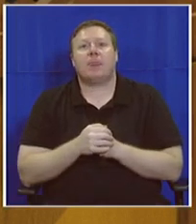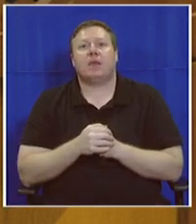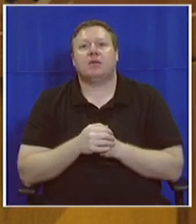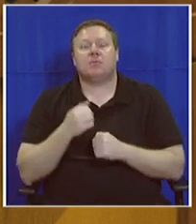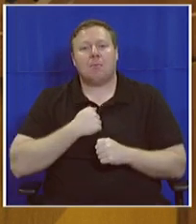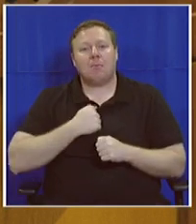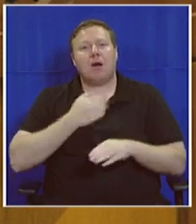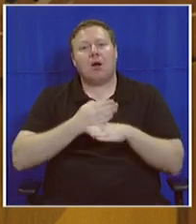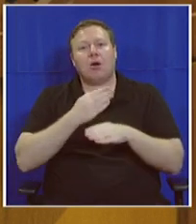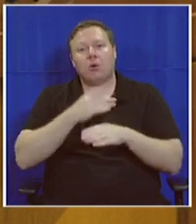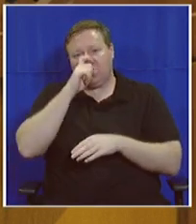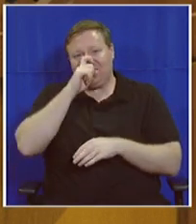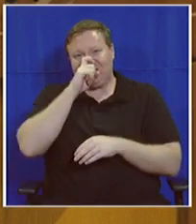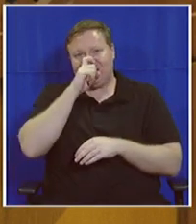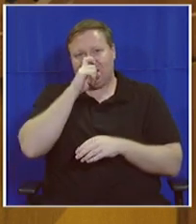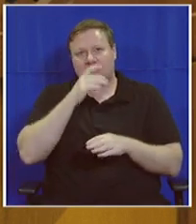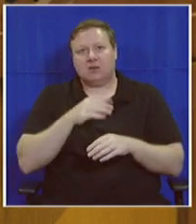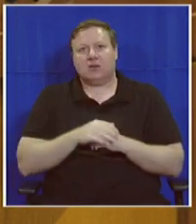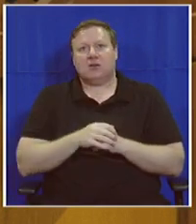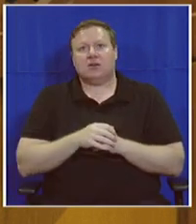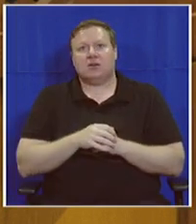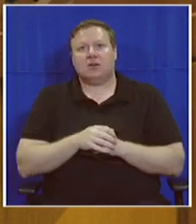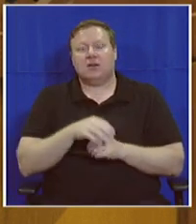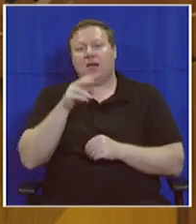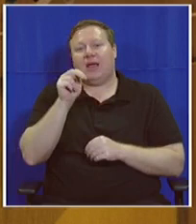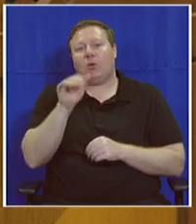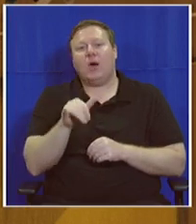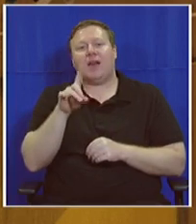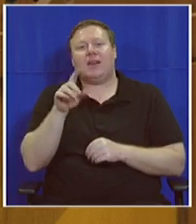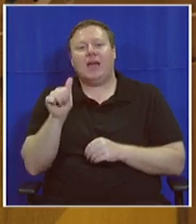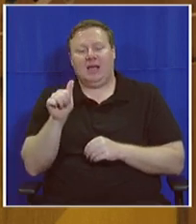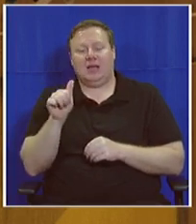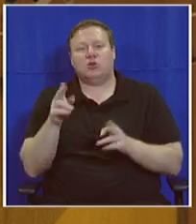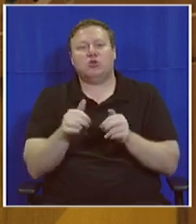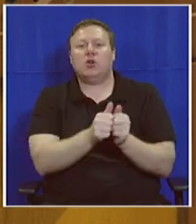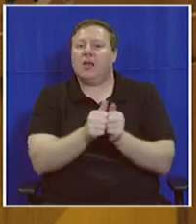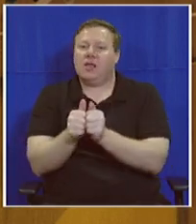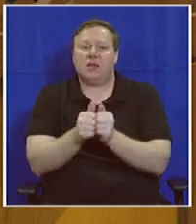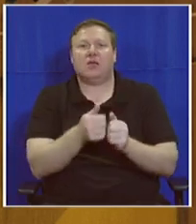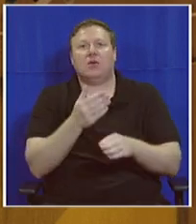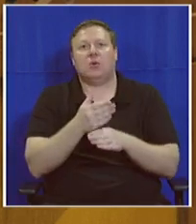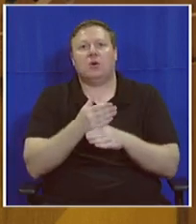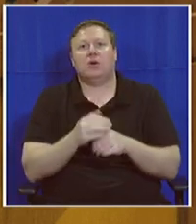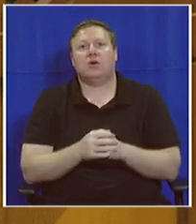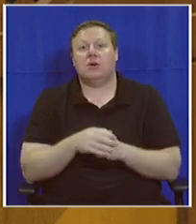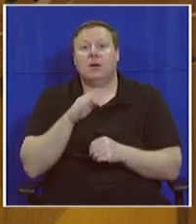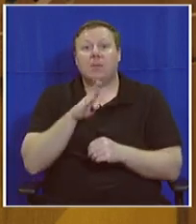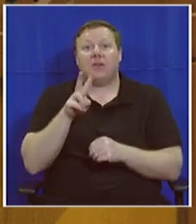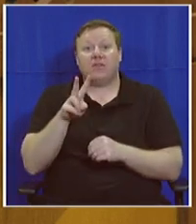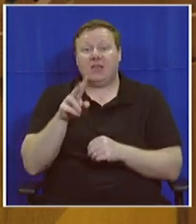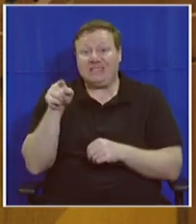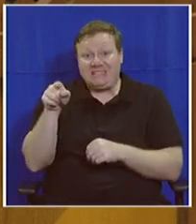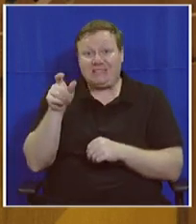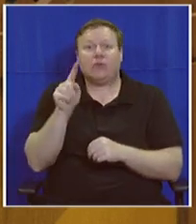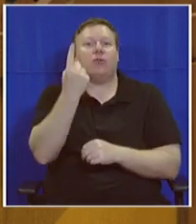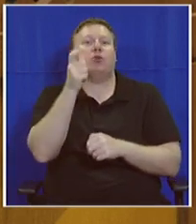sister when we both served in the board of the NYDA. In fact, I remember that BV was the first person to congratulate